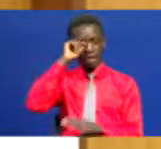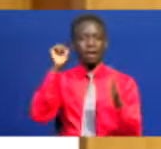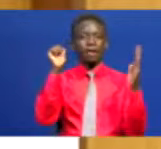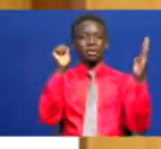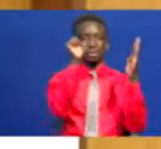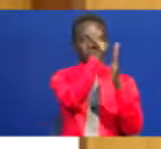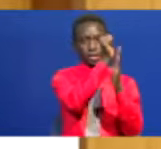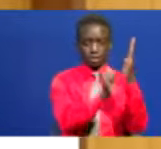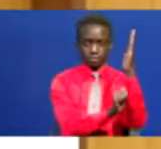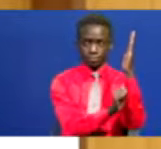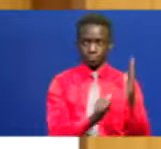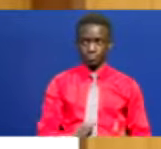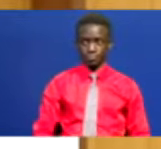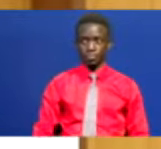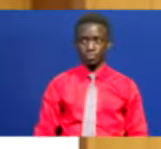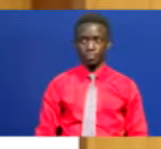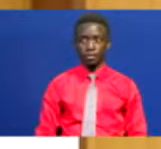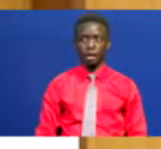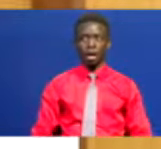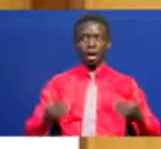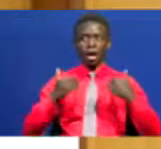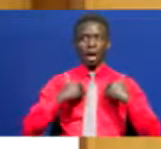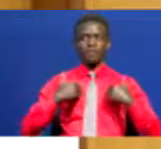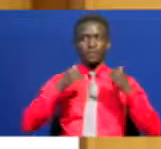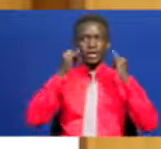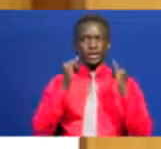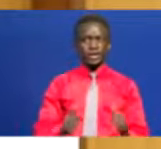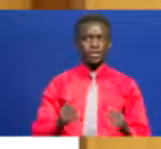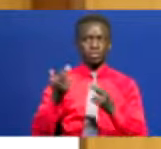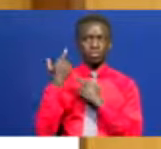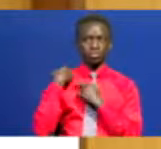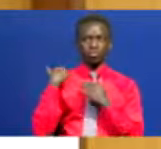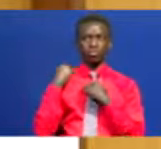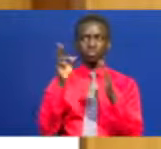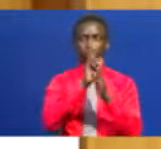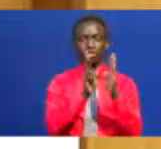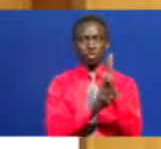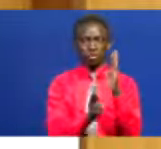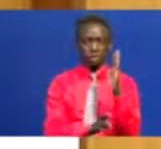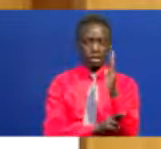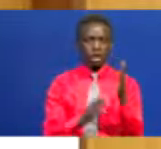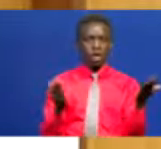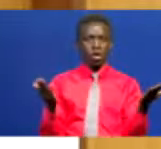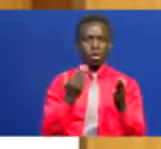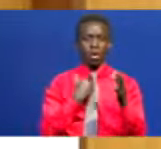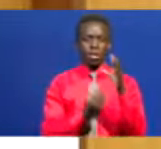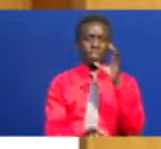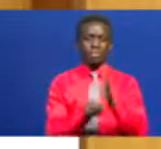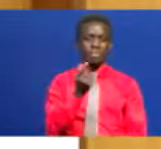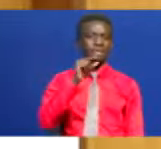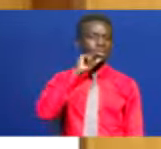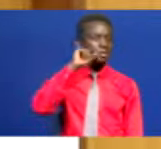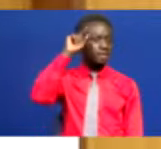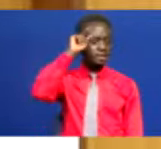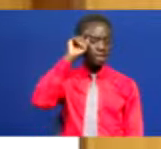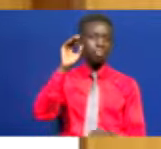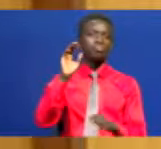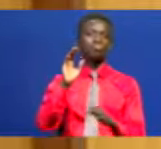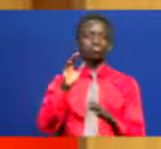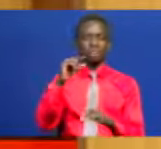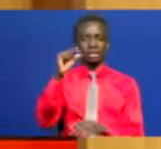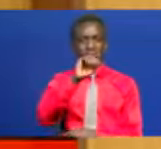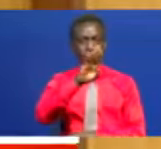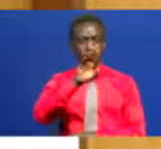a new mandate under the executive order, which is the establishment of the gender violence protection centers, which will